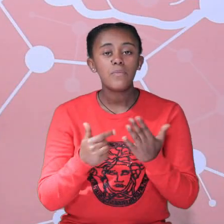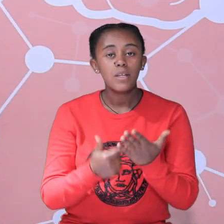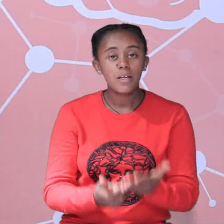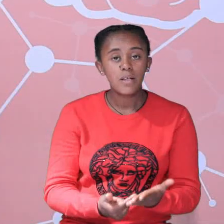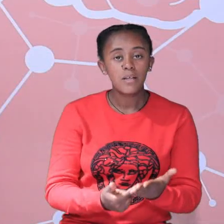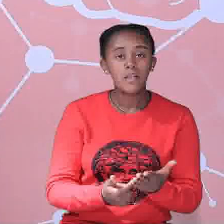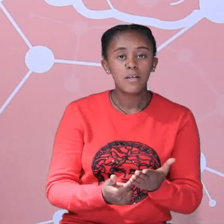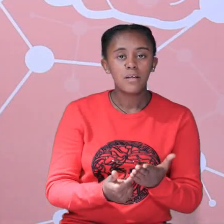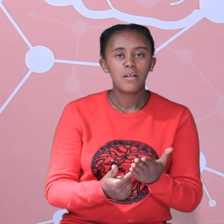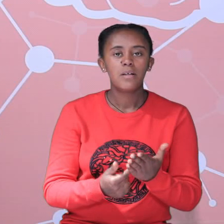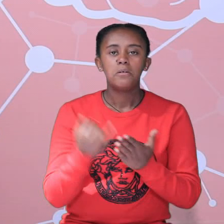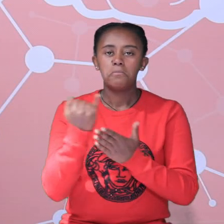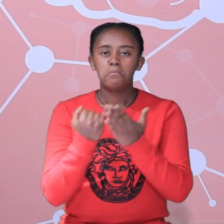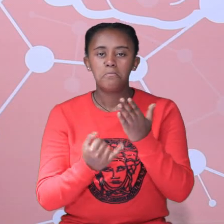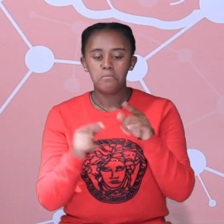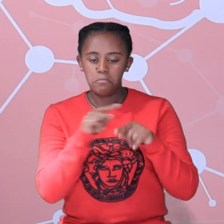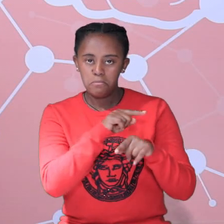It makes 90 degree.